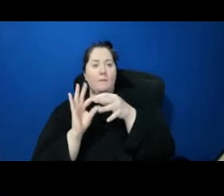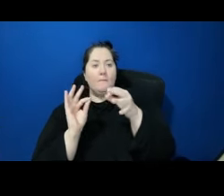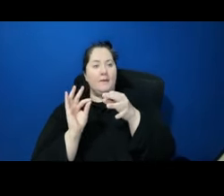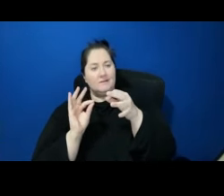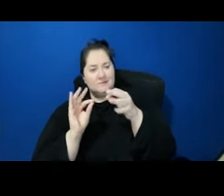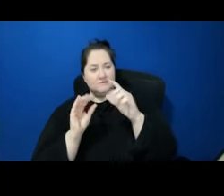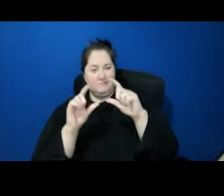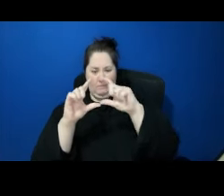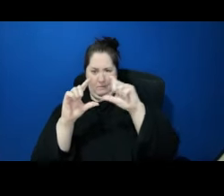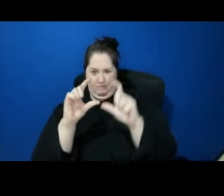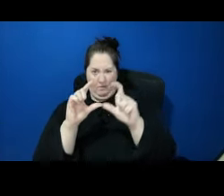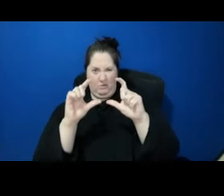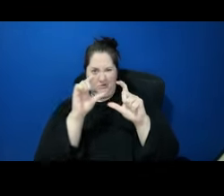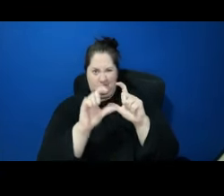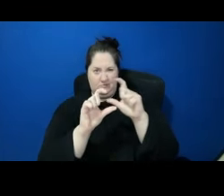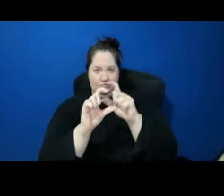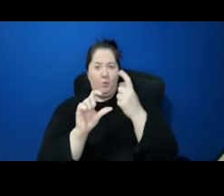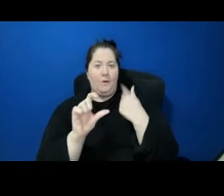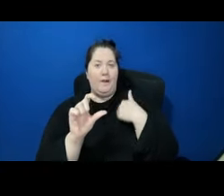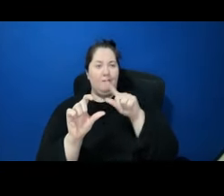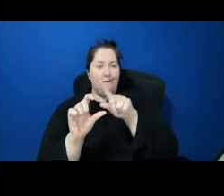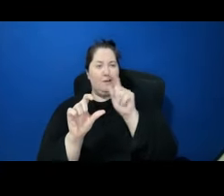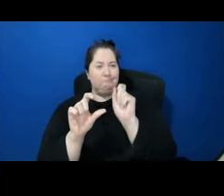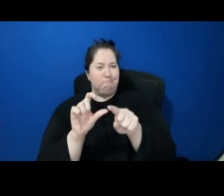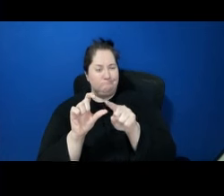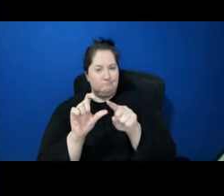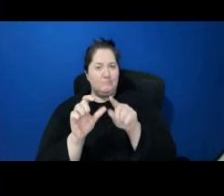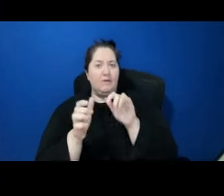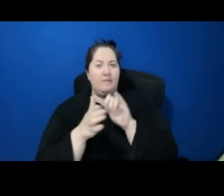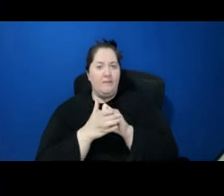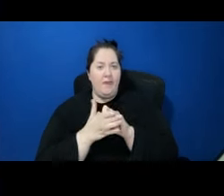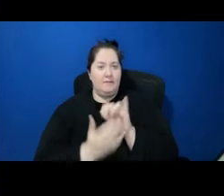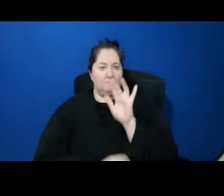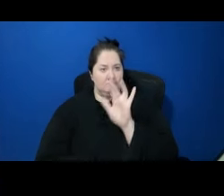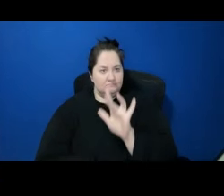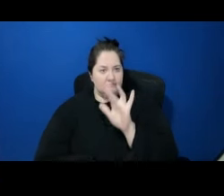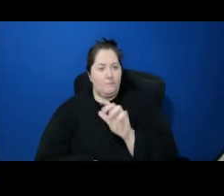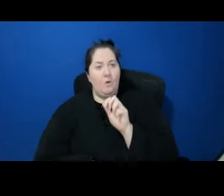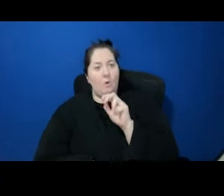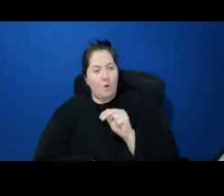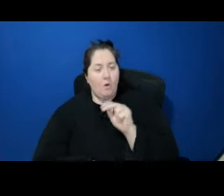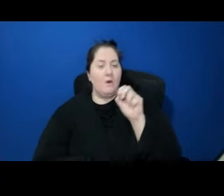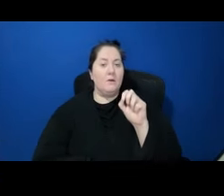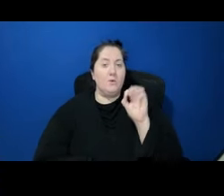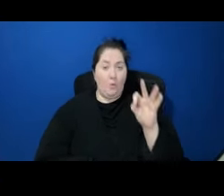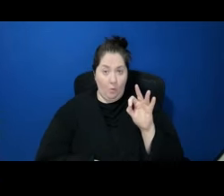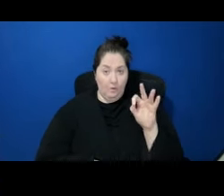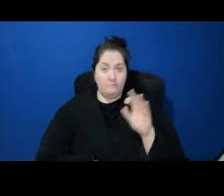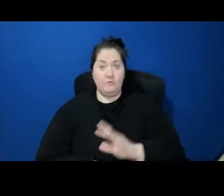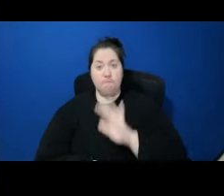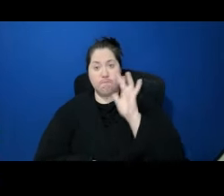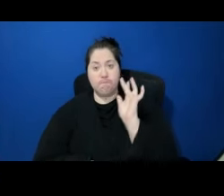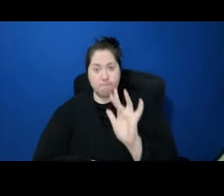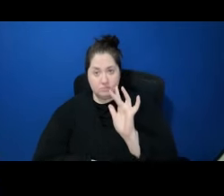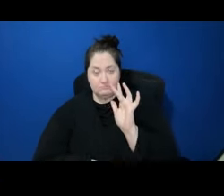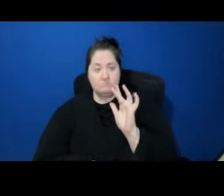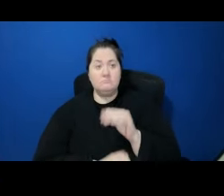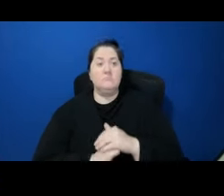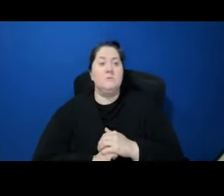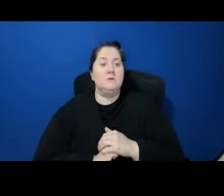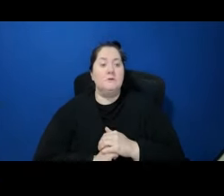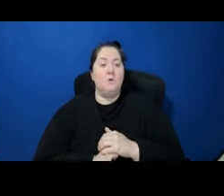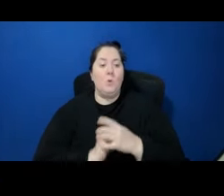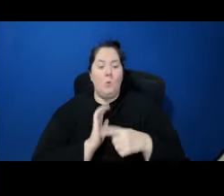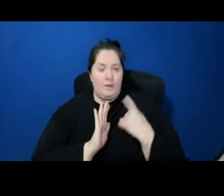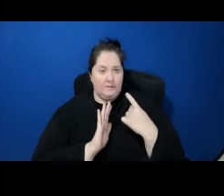other, one with a question mark on it, and that is a toggle on and off button. If you click on that, you click on it